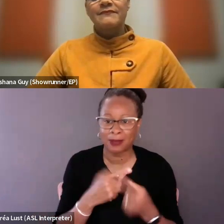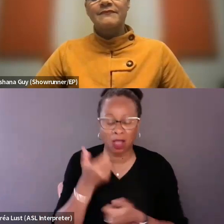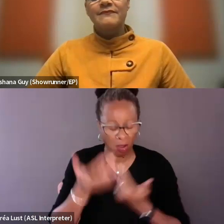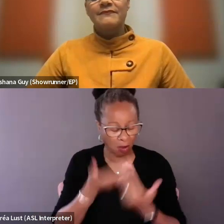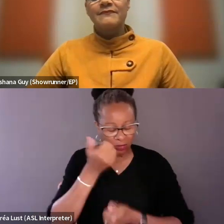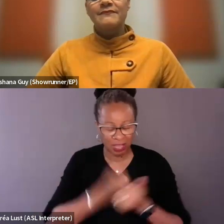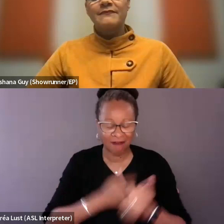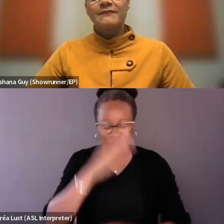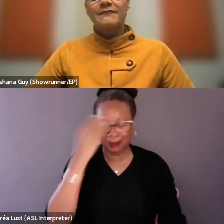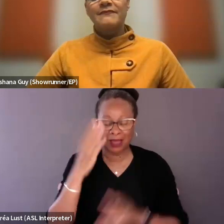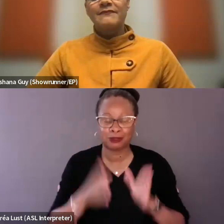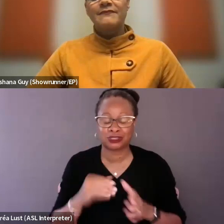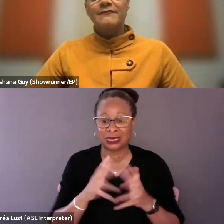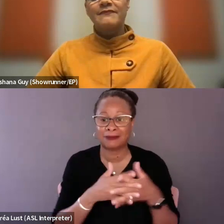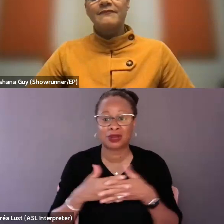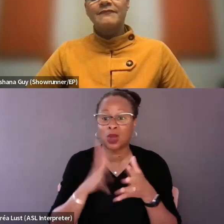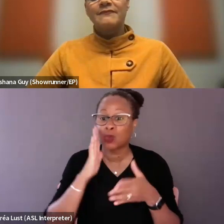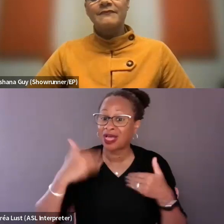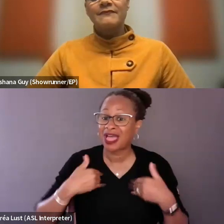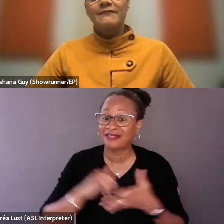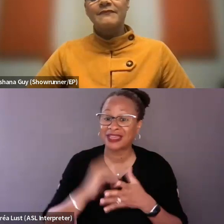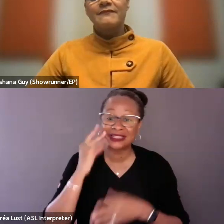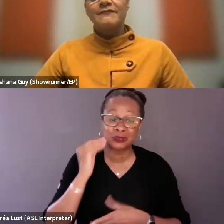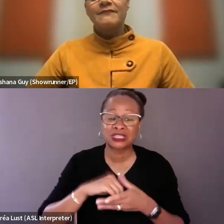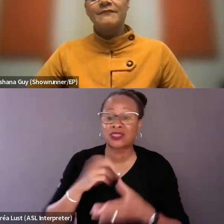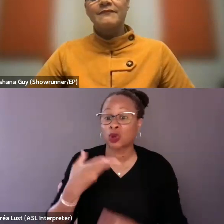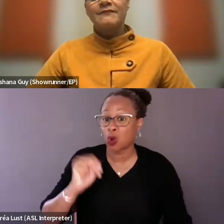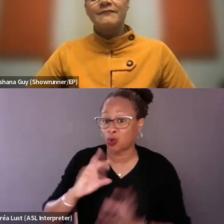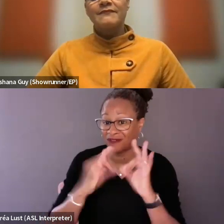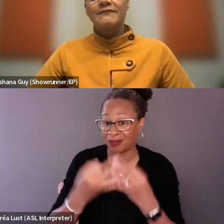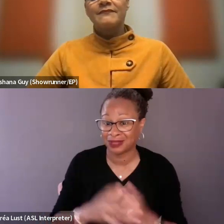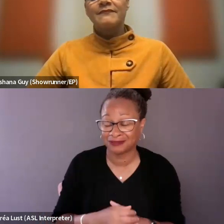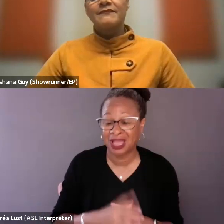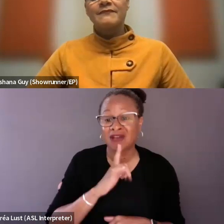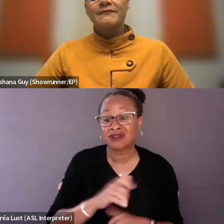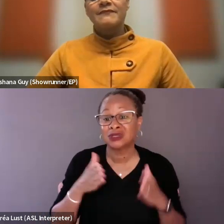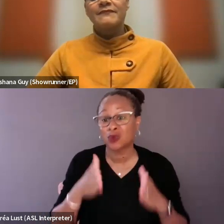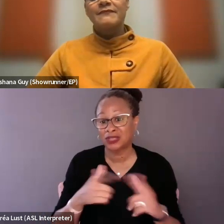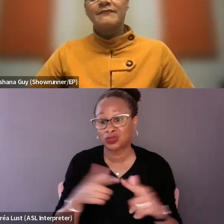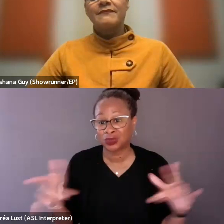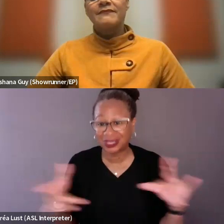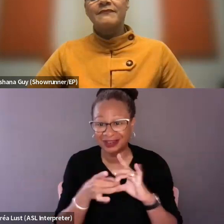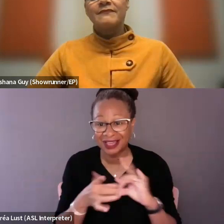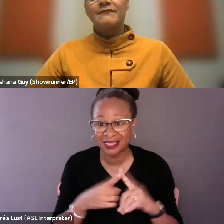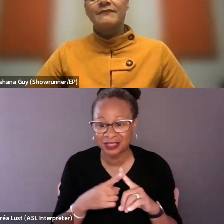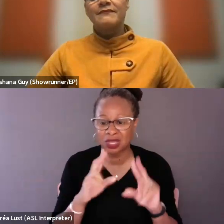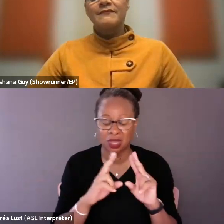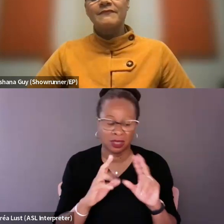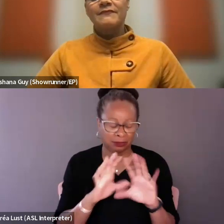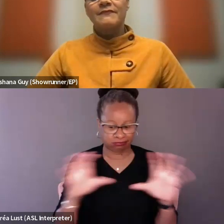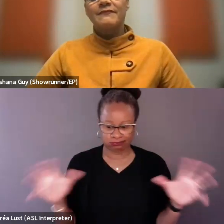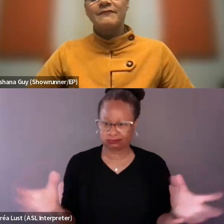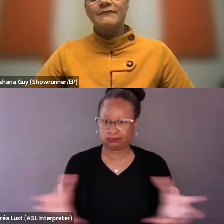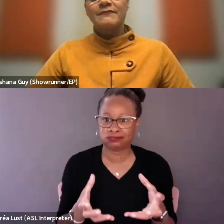person in America will have that experience in their own family. And so it really is a way to connect this universal Black